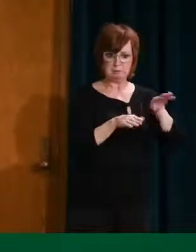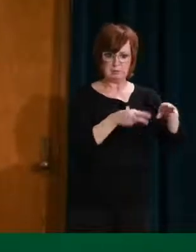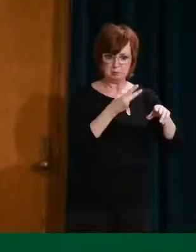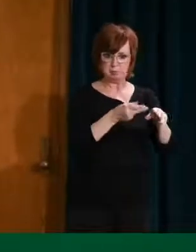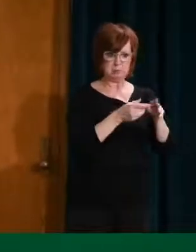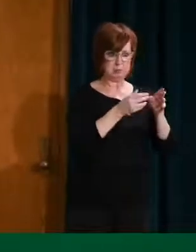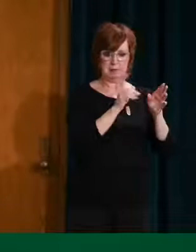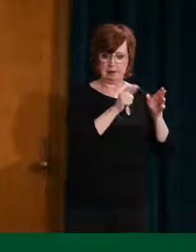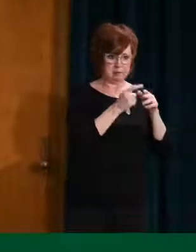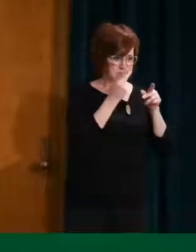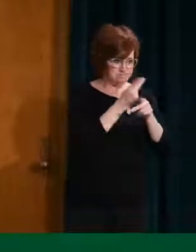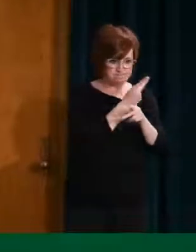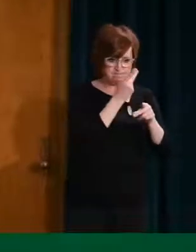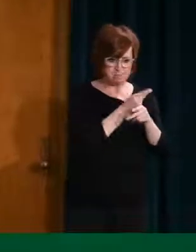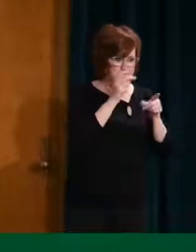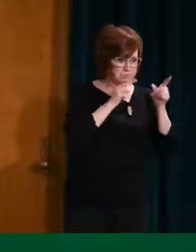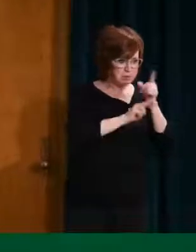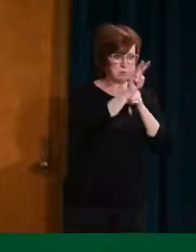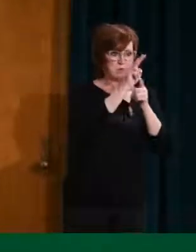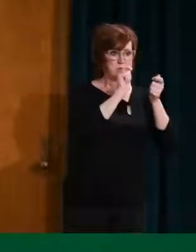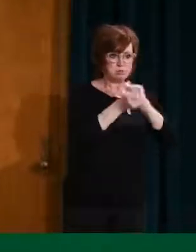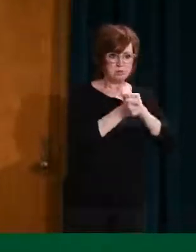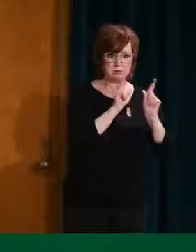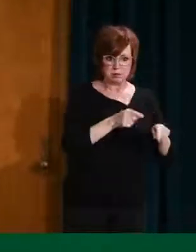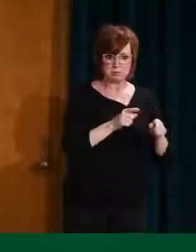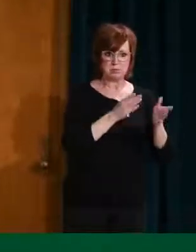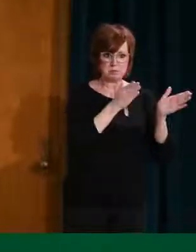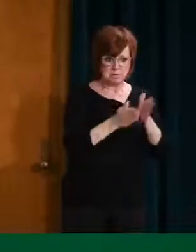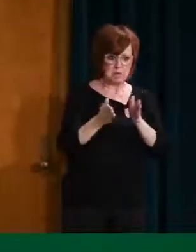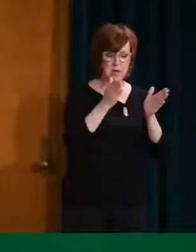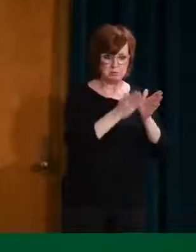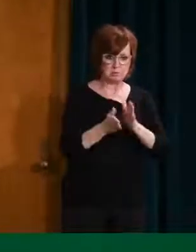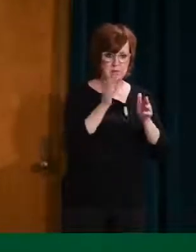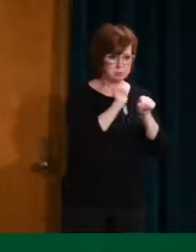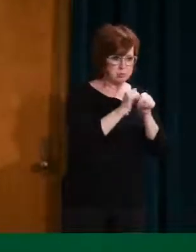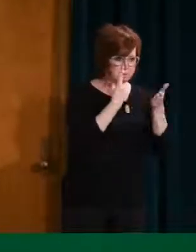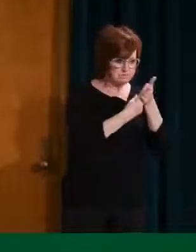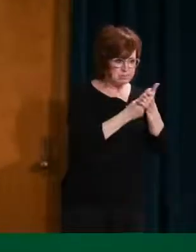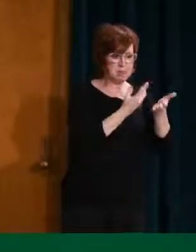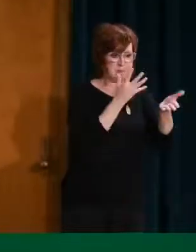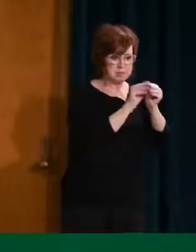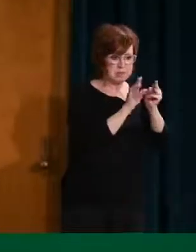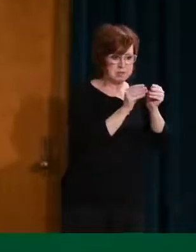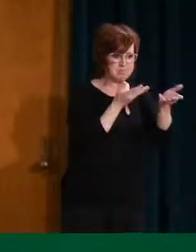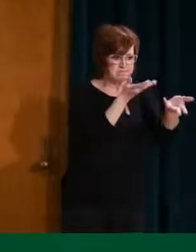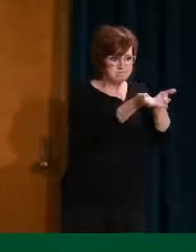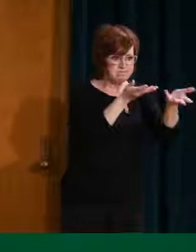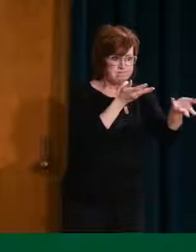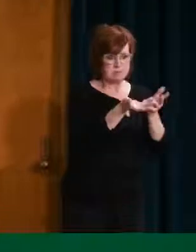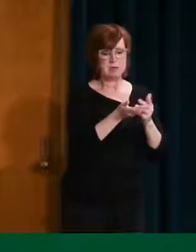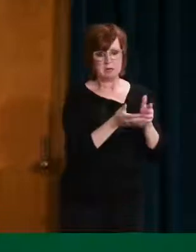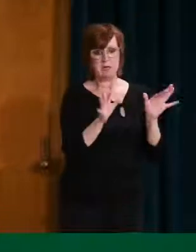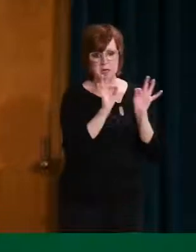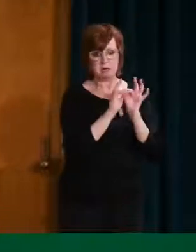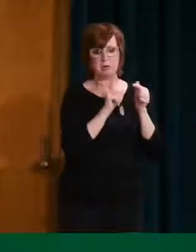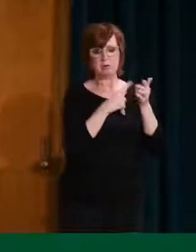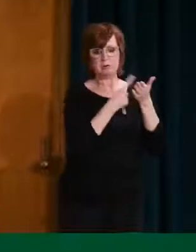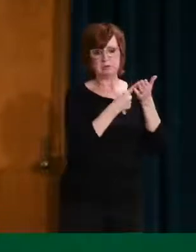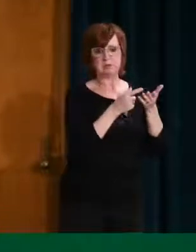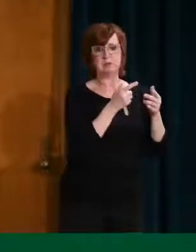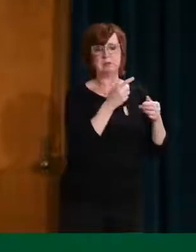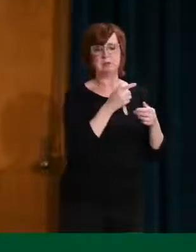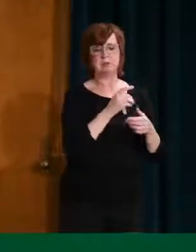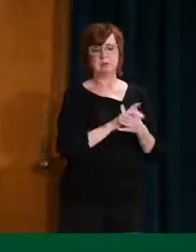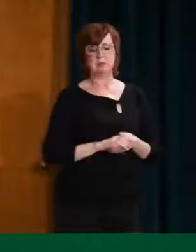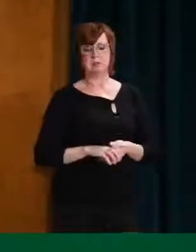all patients and families and care teams because we have capacity. As Dr. Shahab said, I think he mentioned there are 4 patients in hospital, only 2 of